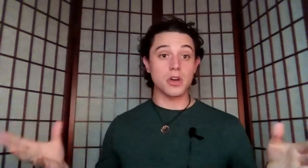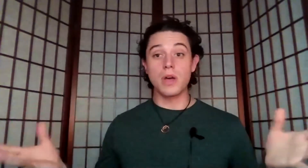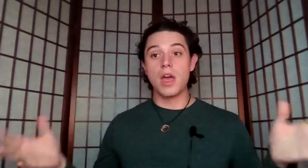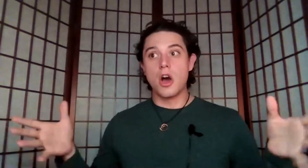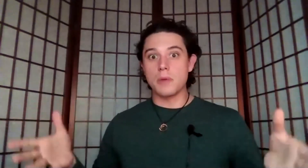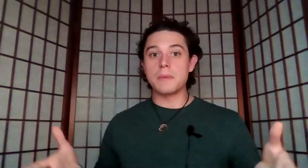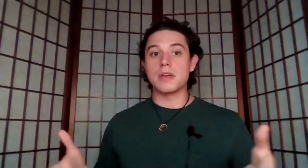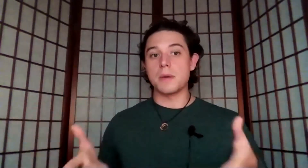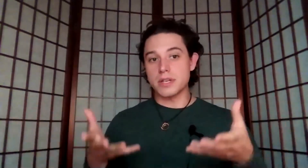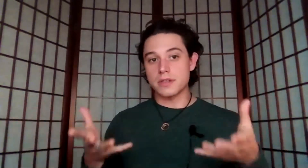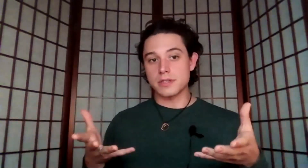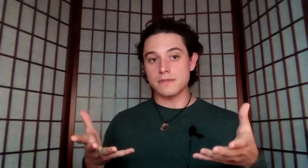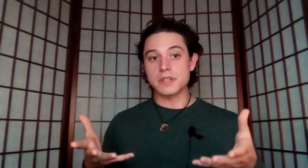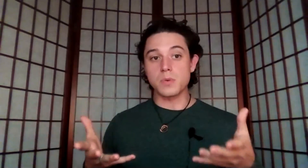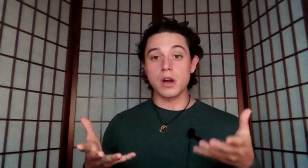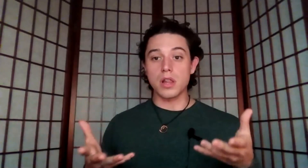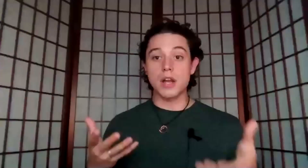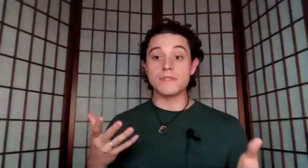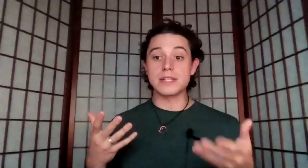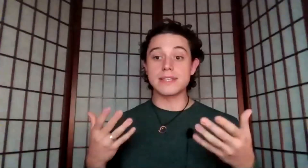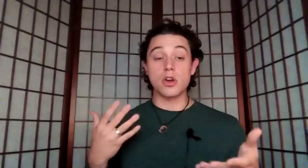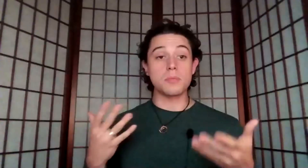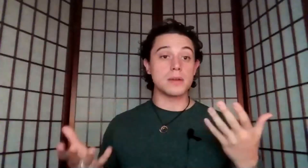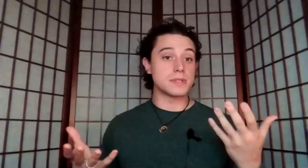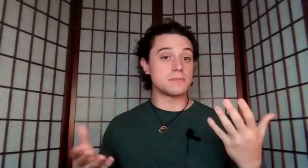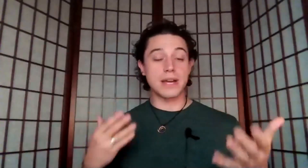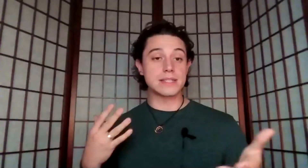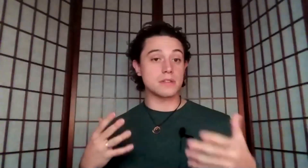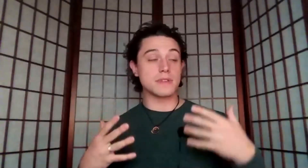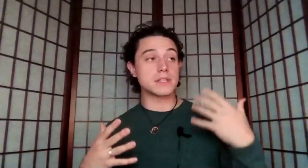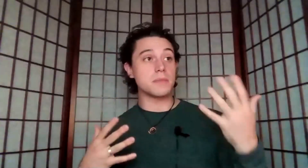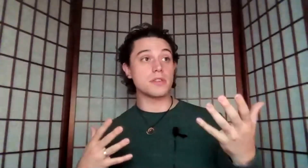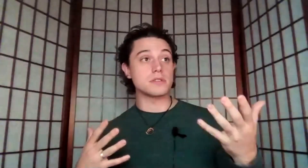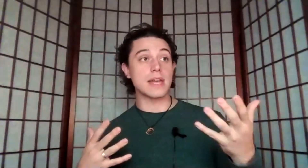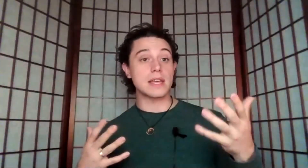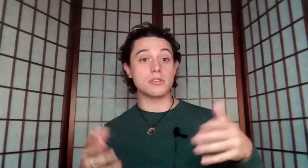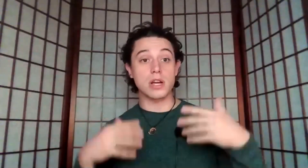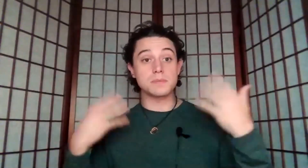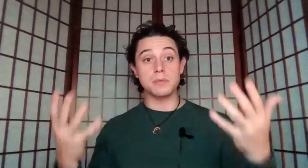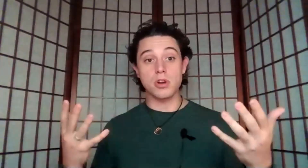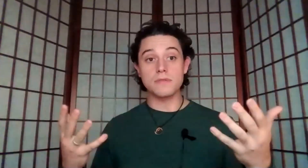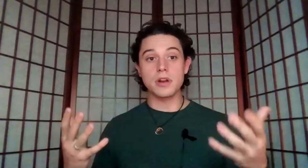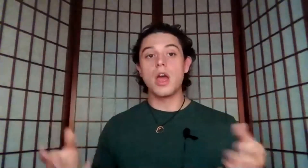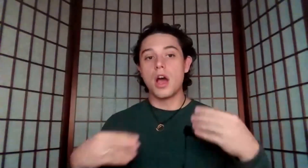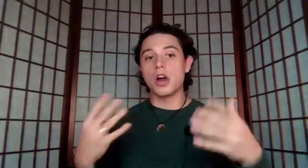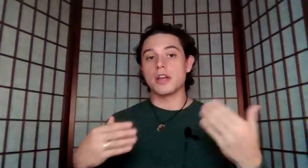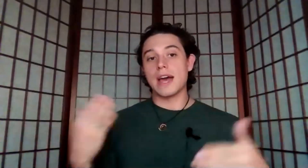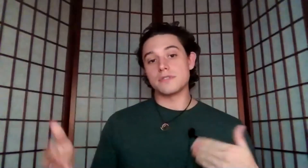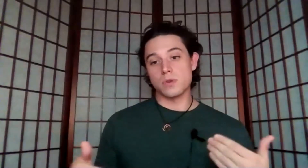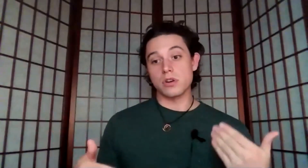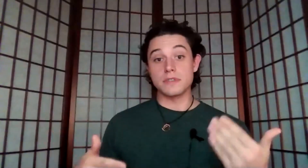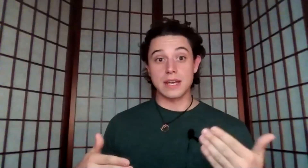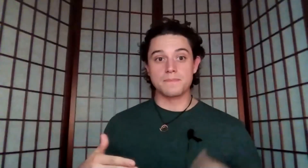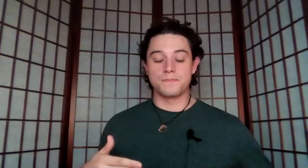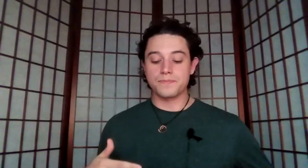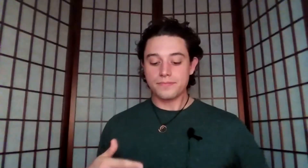time ago are maybe coming to the surface, where a lot of these psychopomps, myself and some others that can cross people over, are going to have